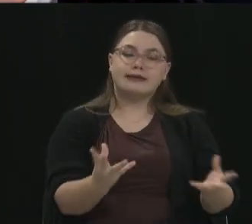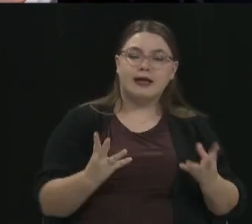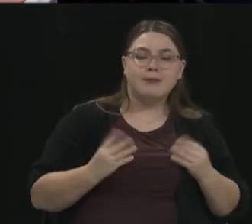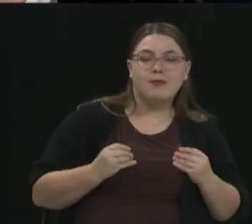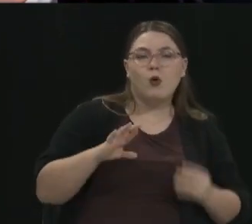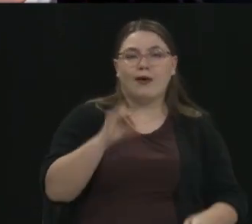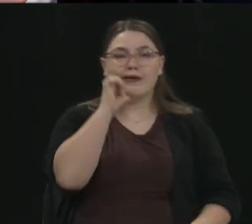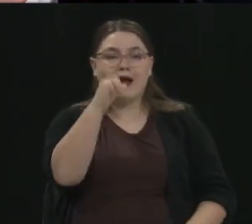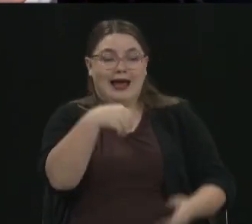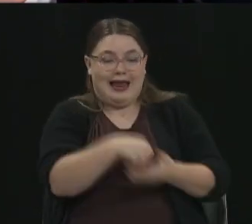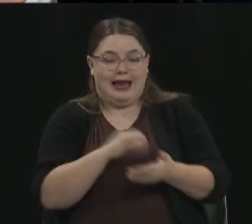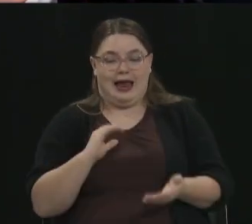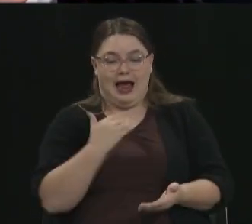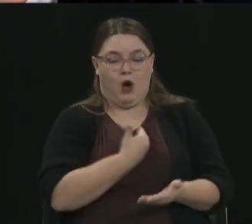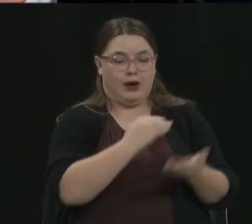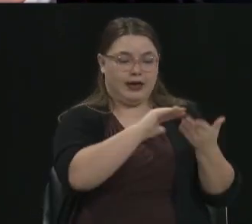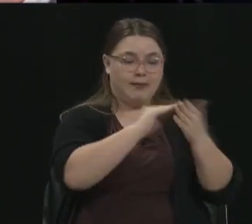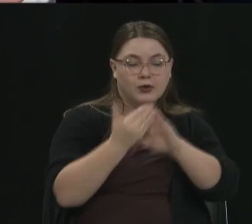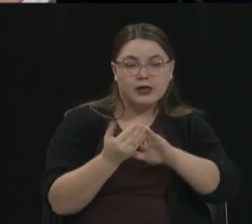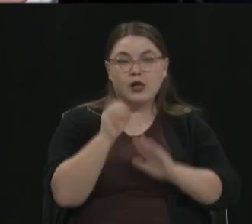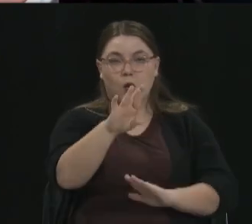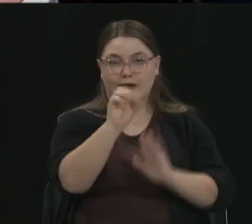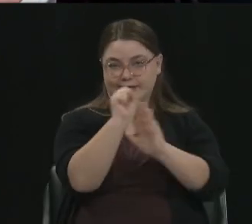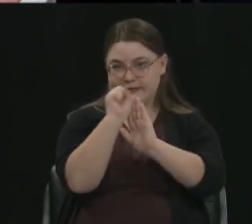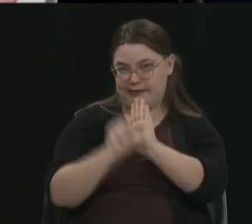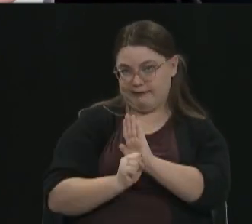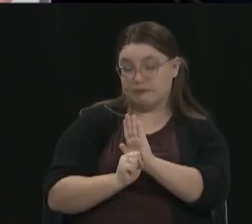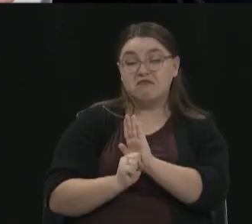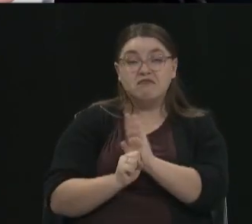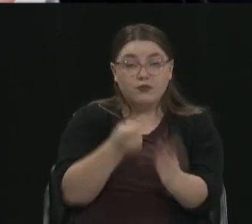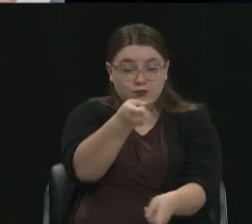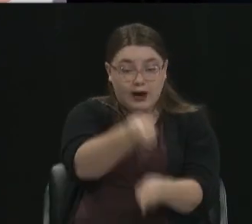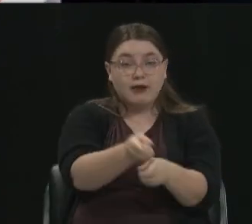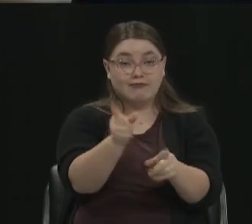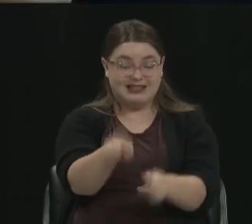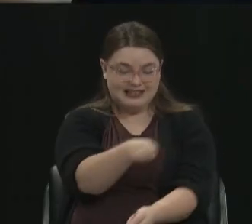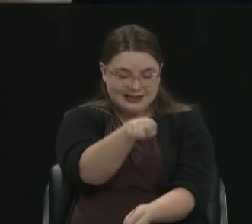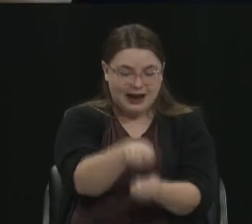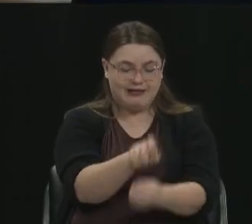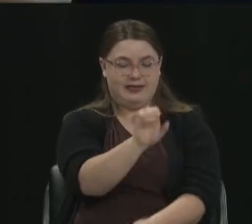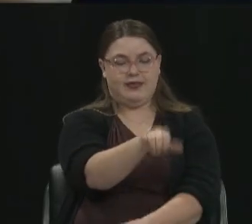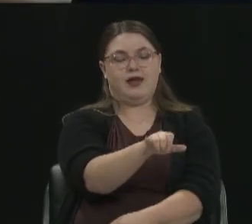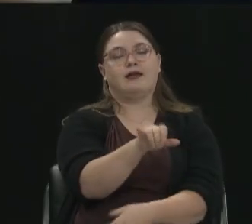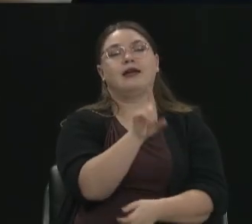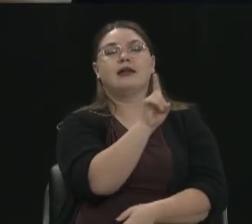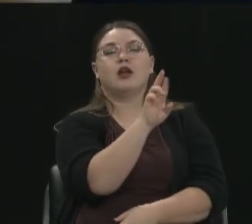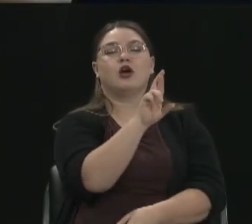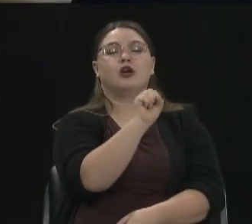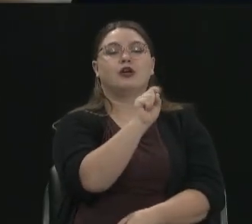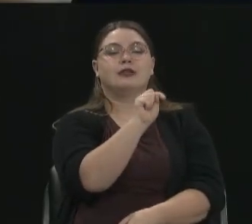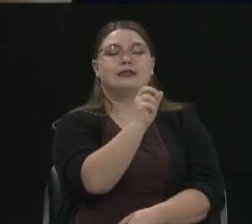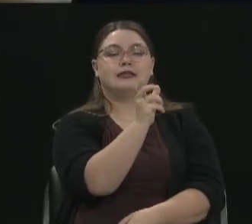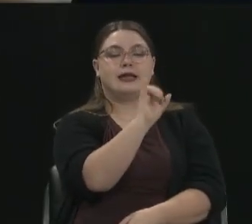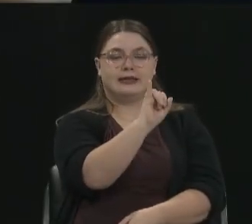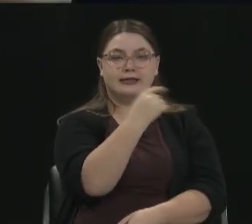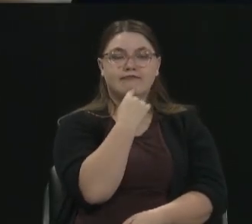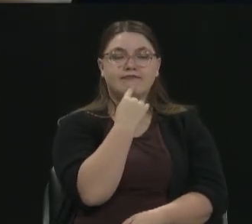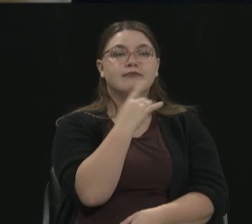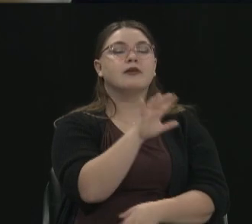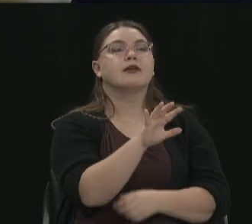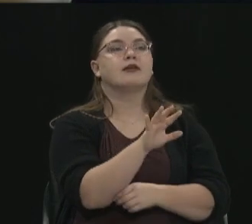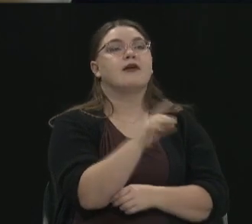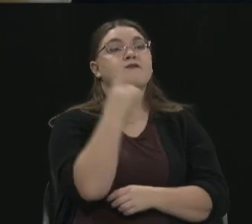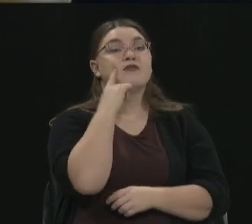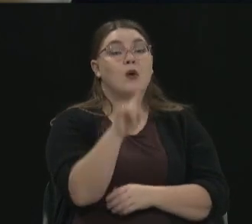our own community or within our own state? Mm-hmm. And it's particularly at the state